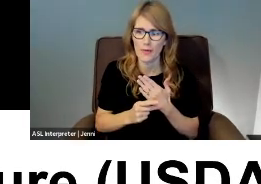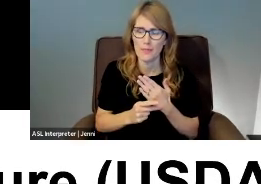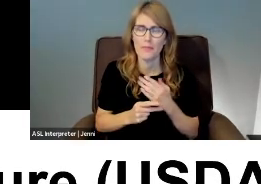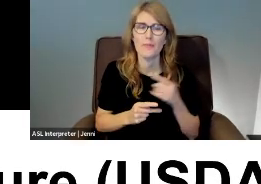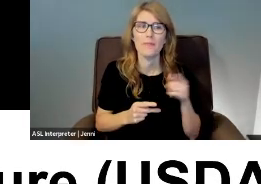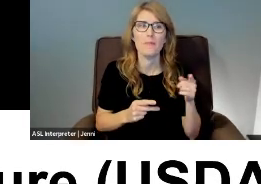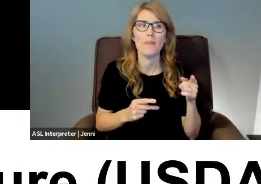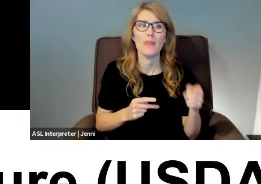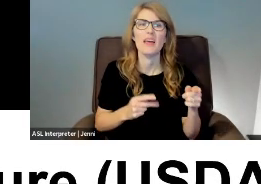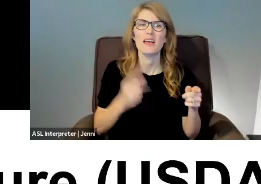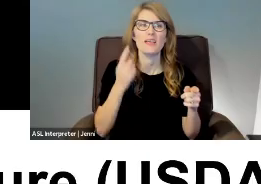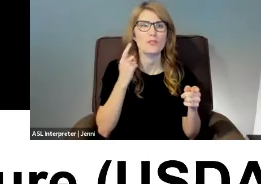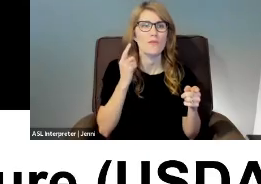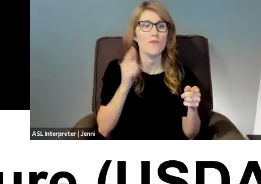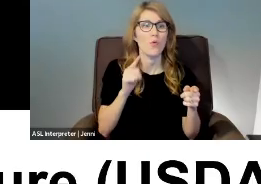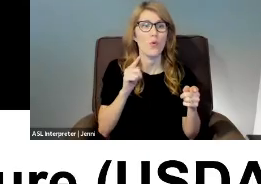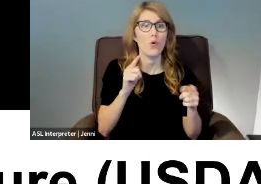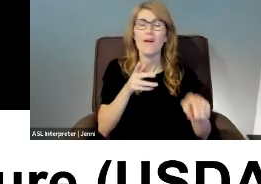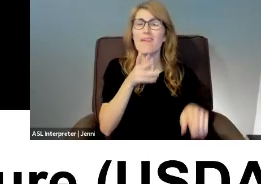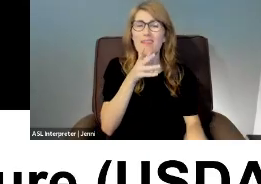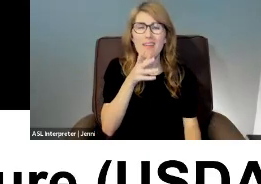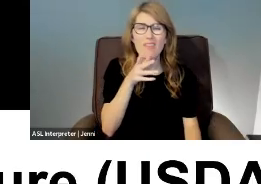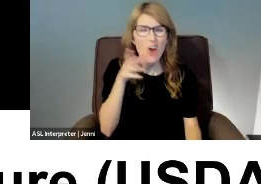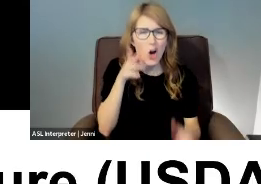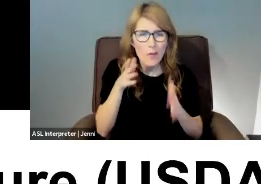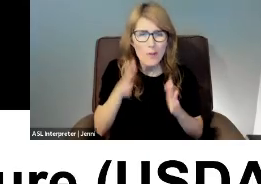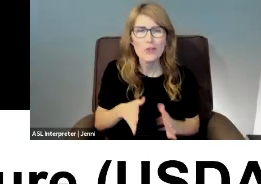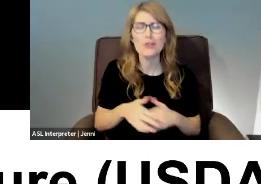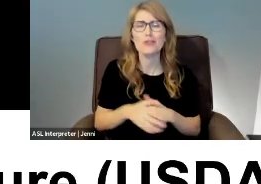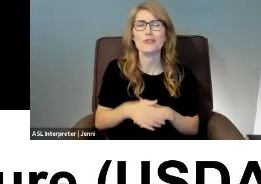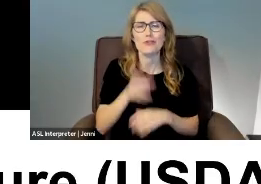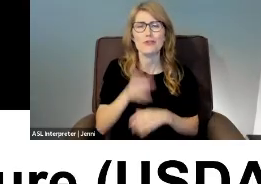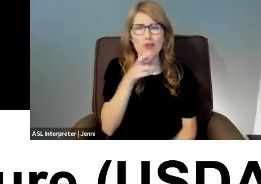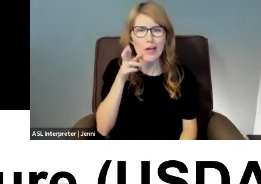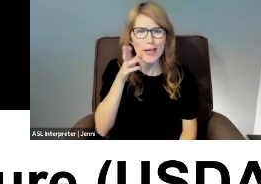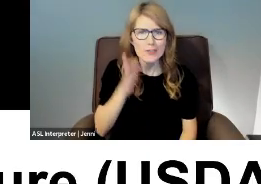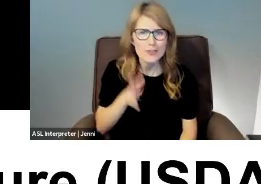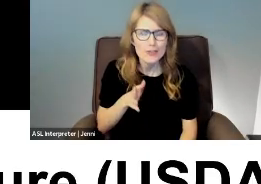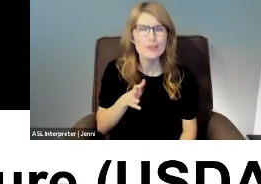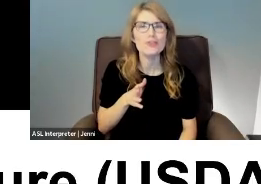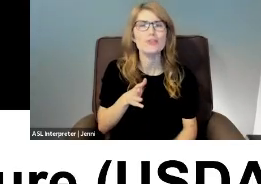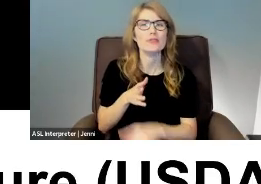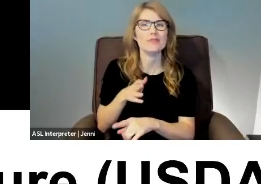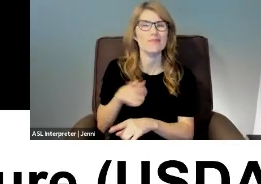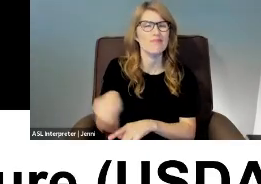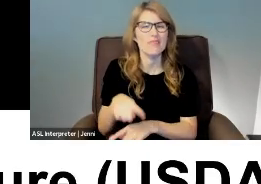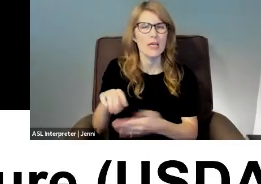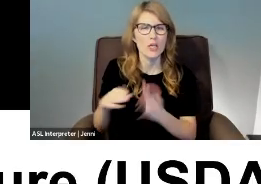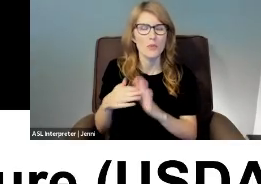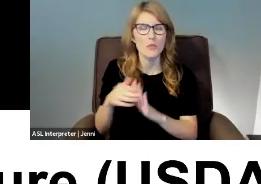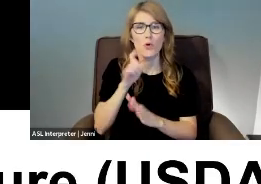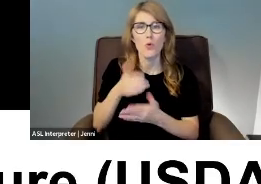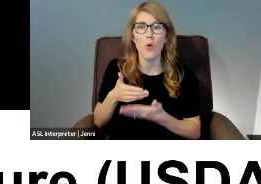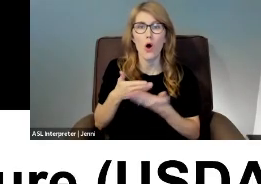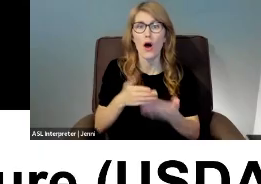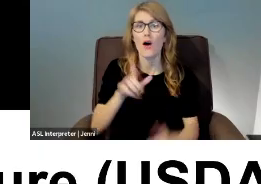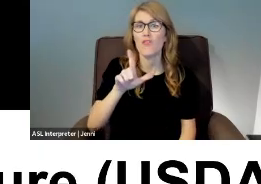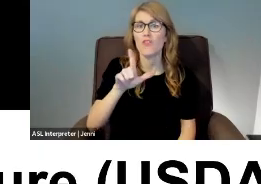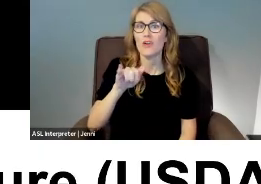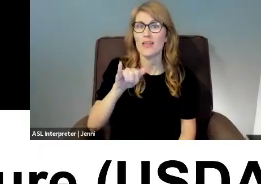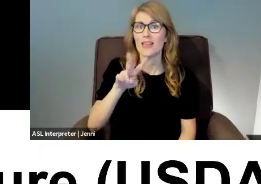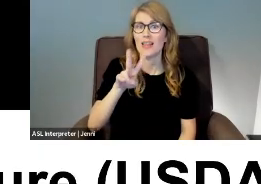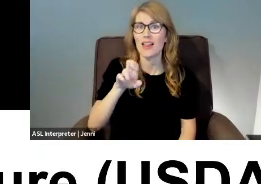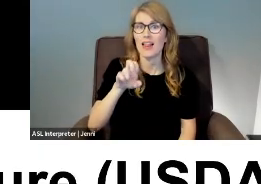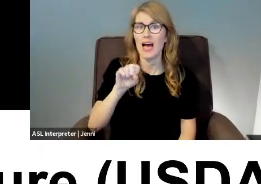farmers, the agriculture community, ranchers, that offers livestock assistance to